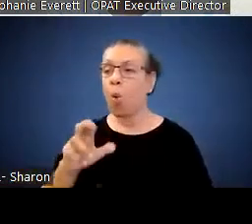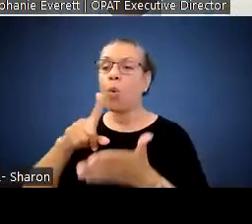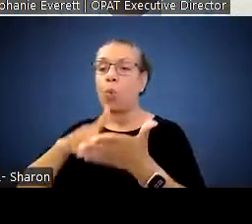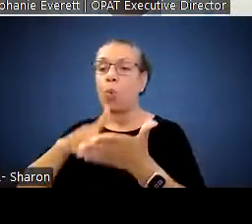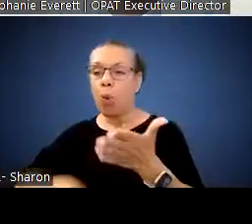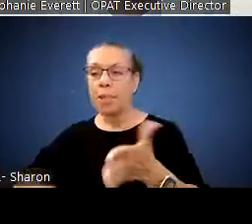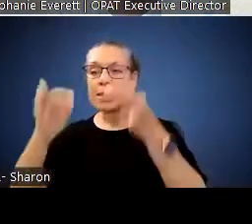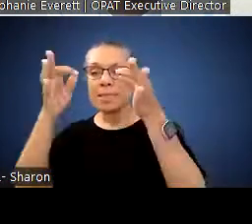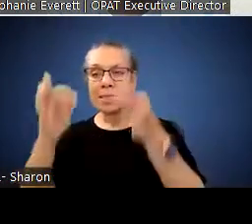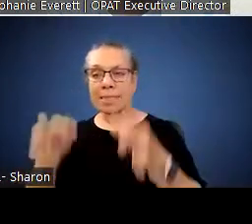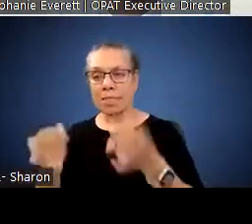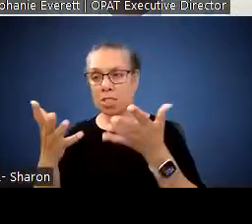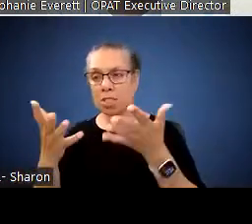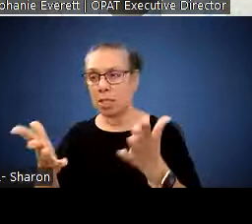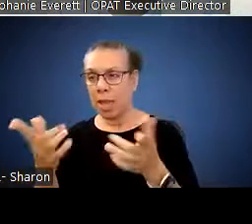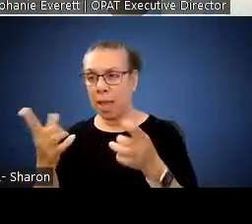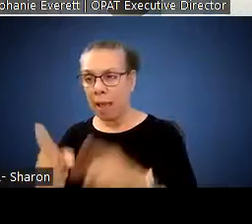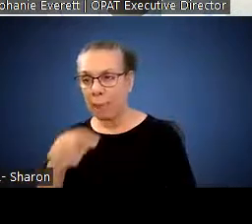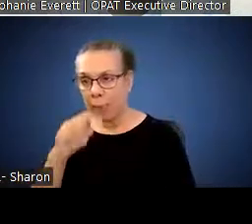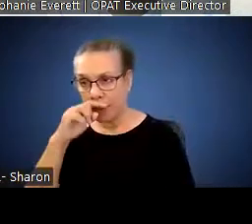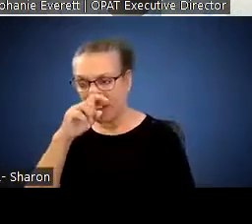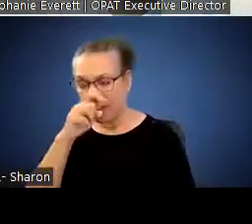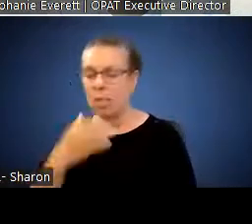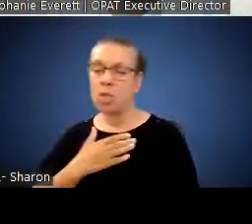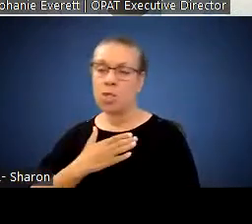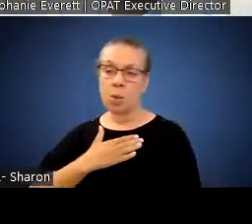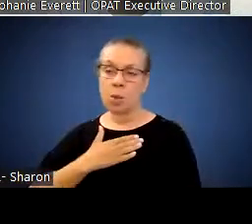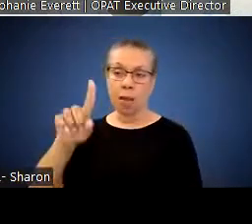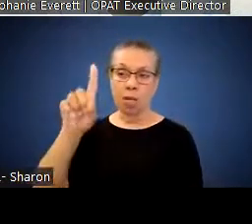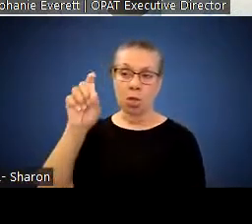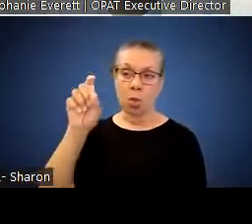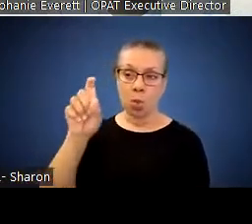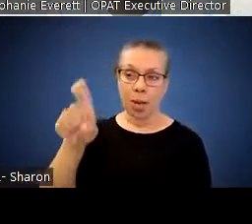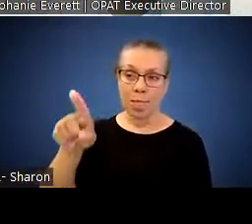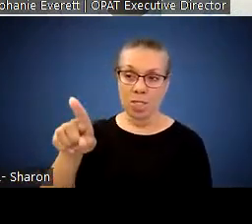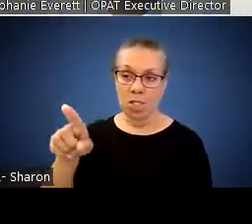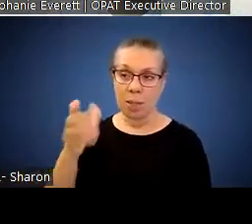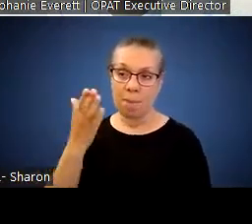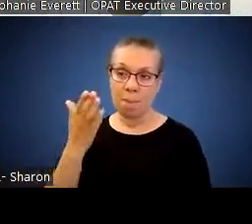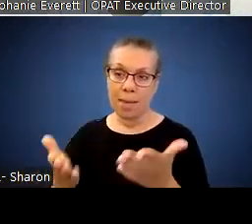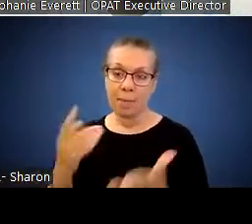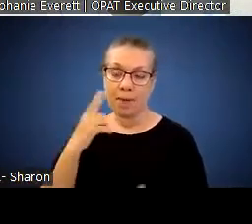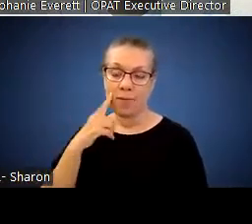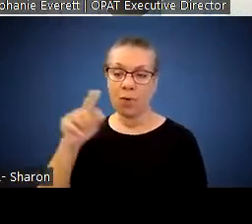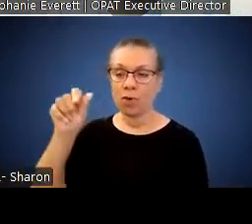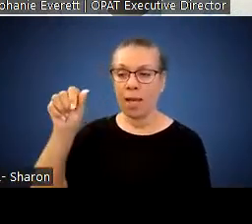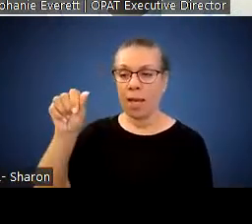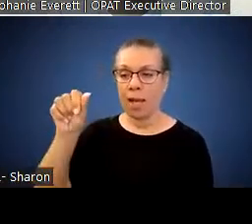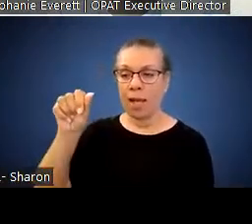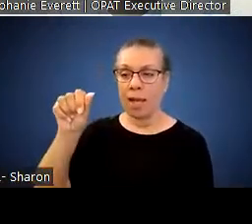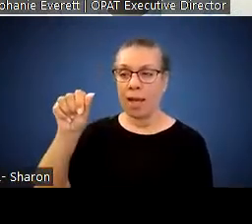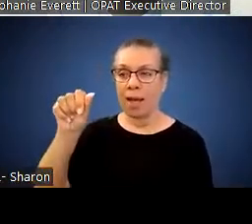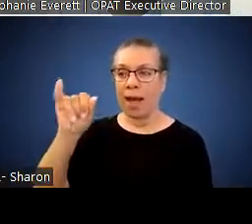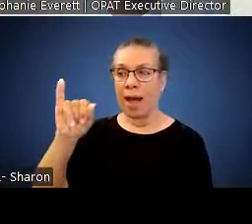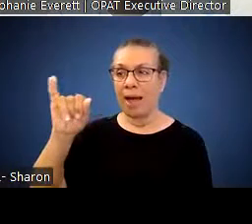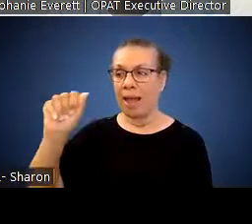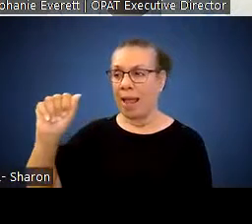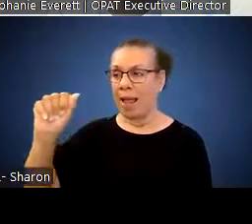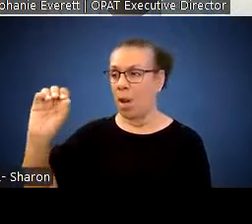reached. So my question to you might be better for the IAOP meeting on Thursday,